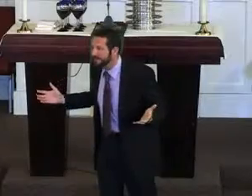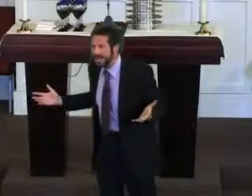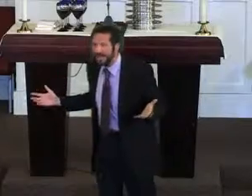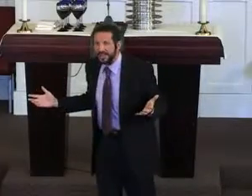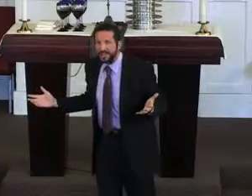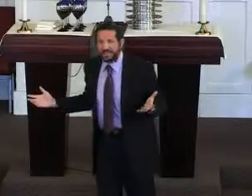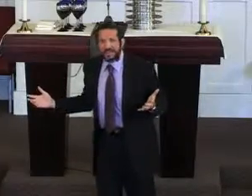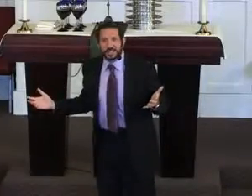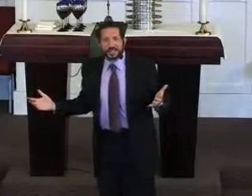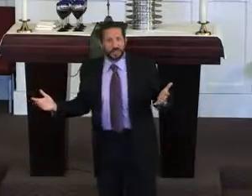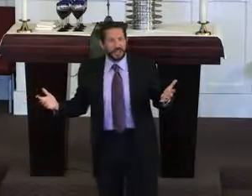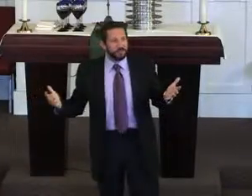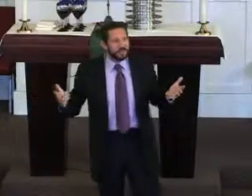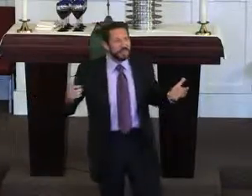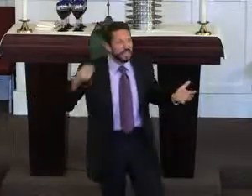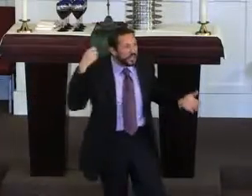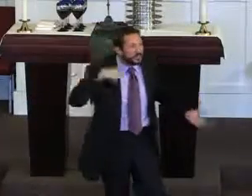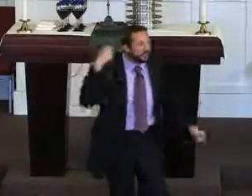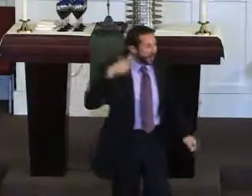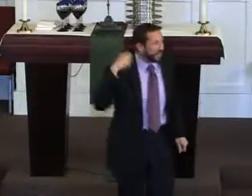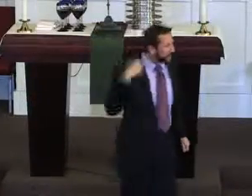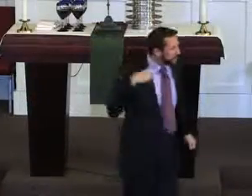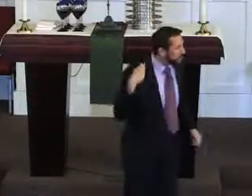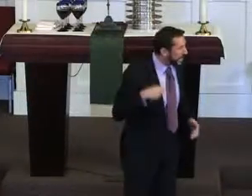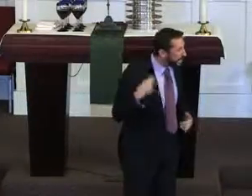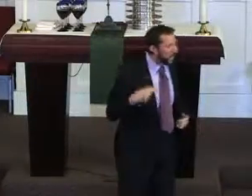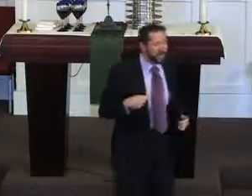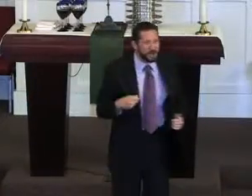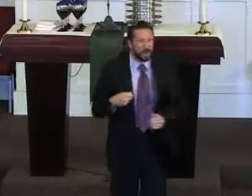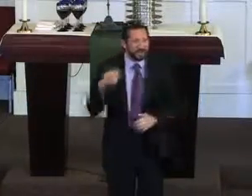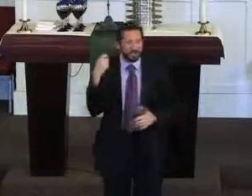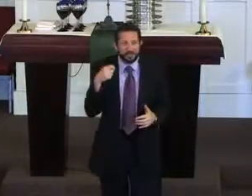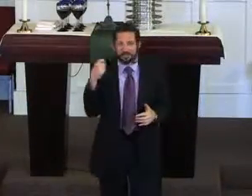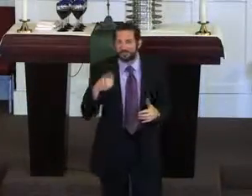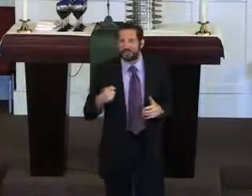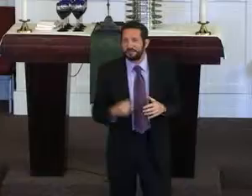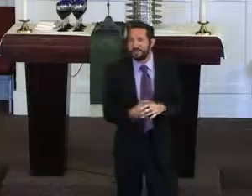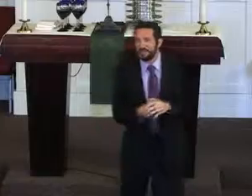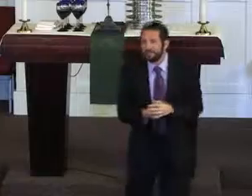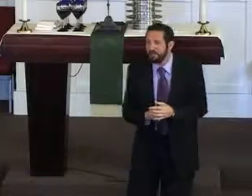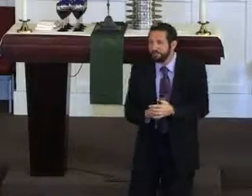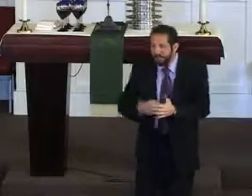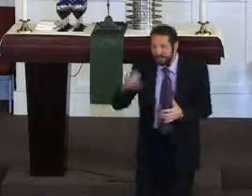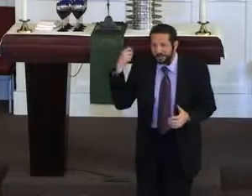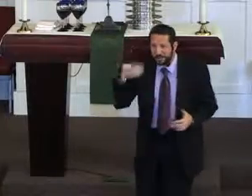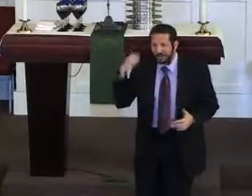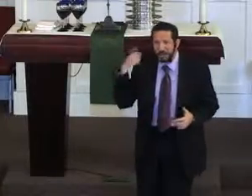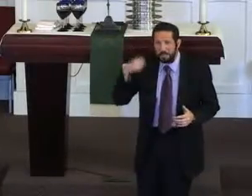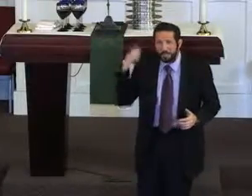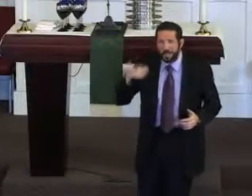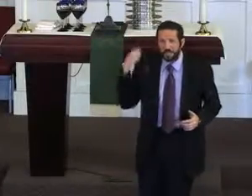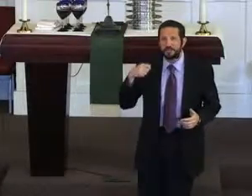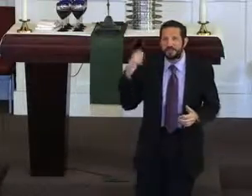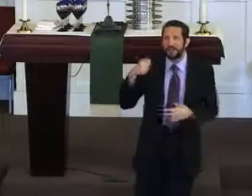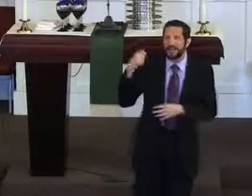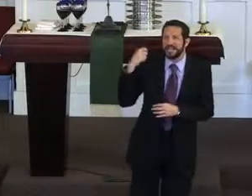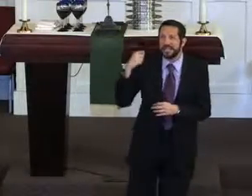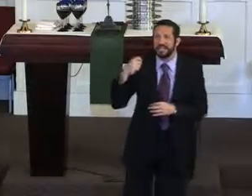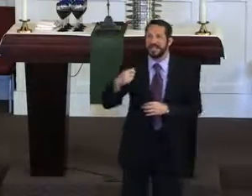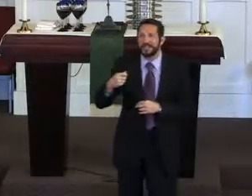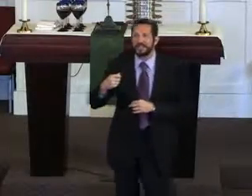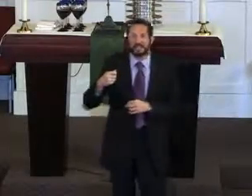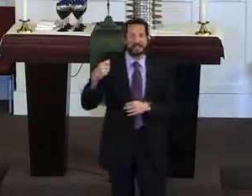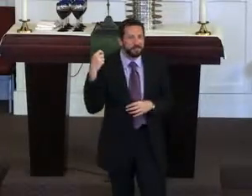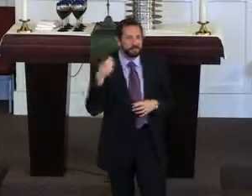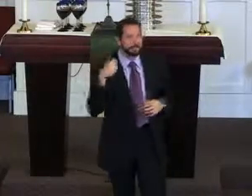person. So if you're in need of a fan this morning, either use your brochure or use the fans